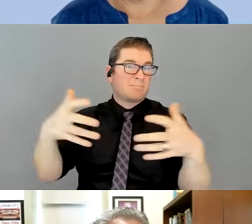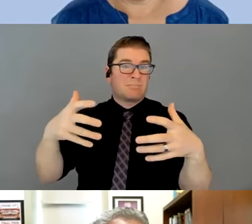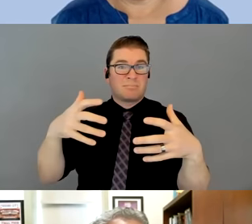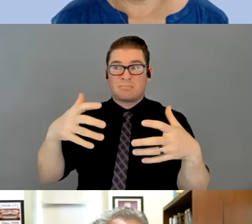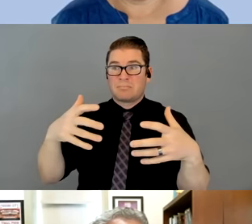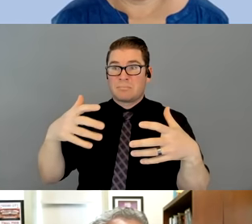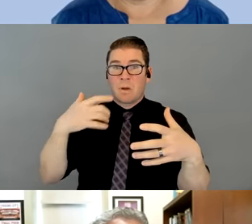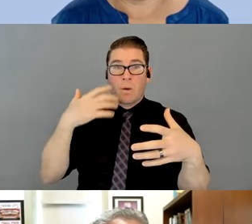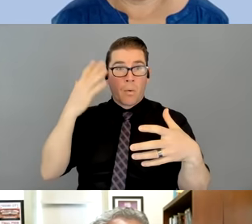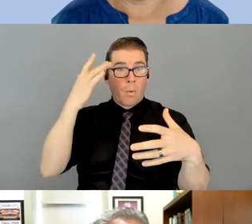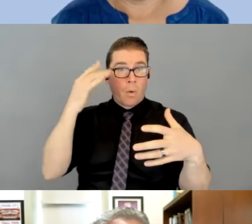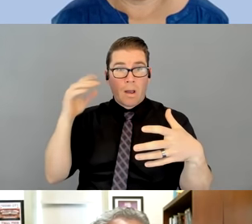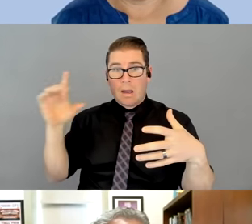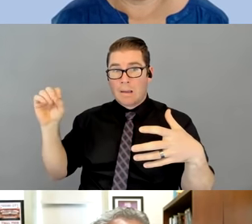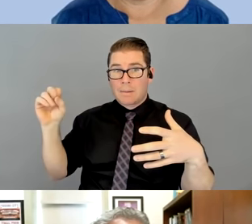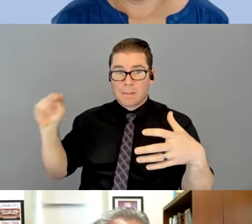Dawn and Sherilyn